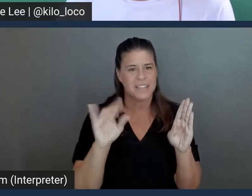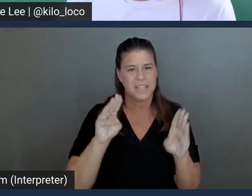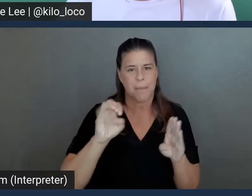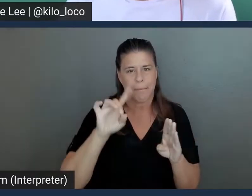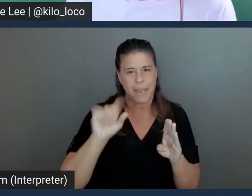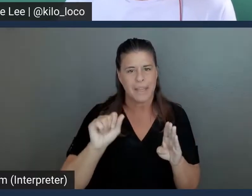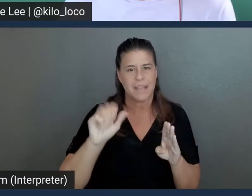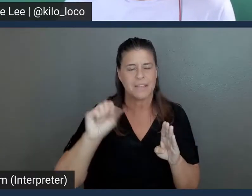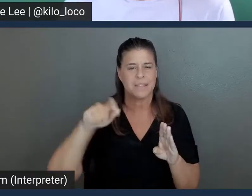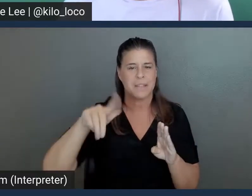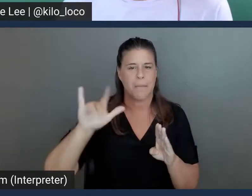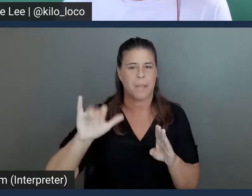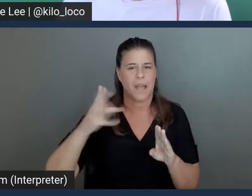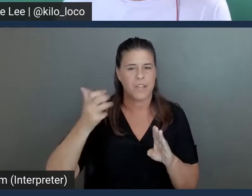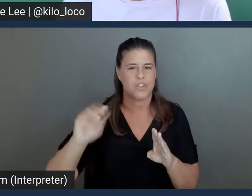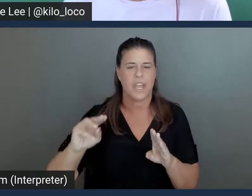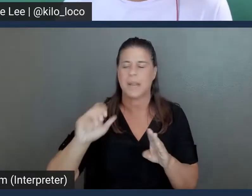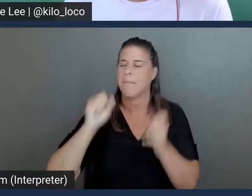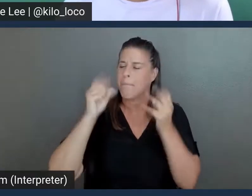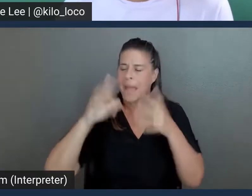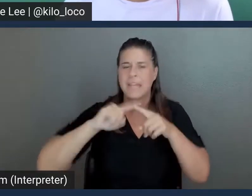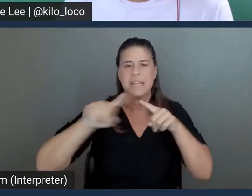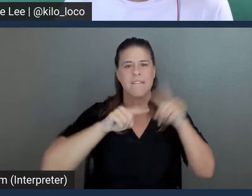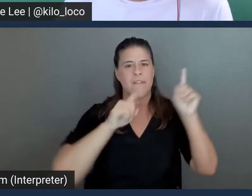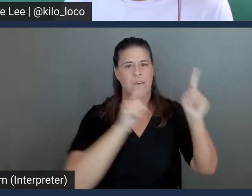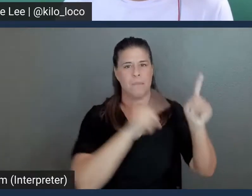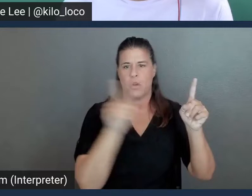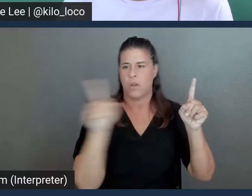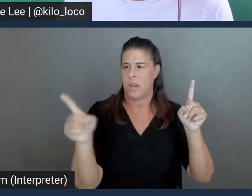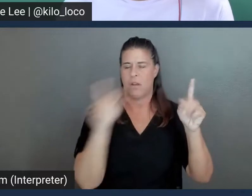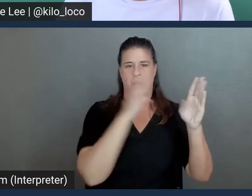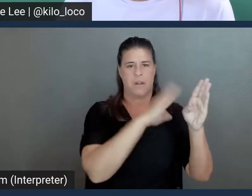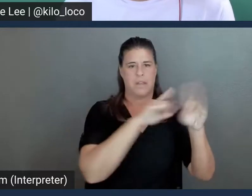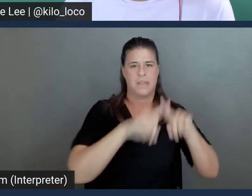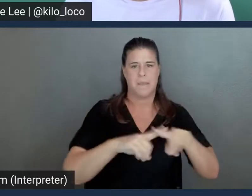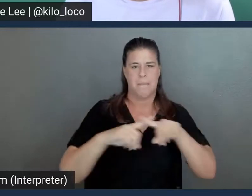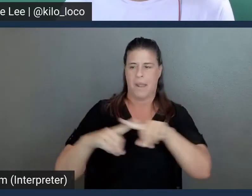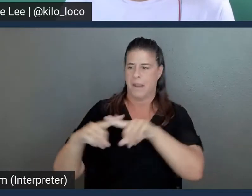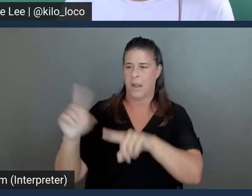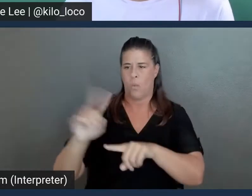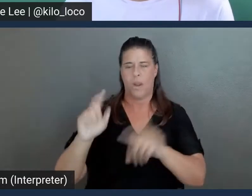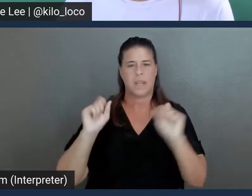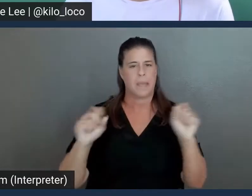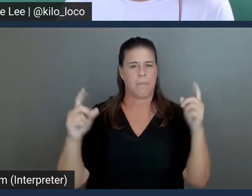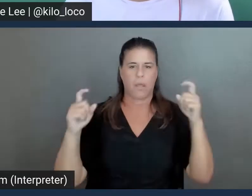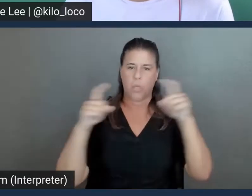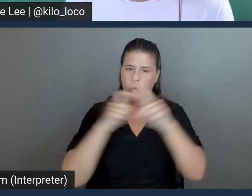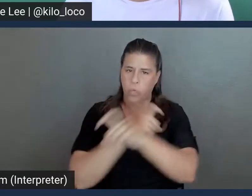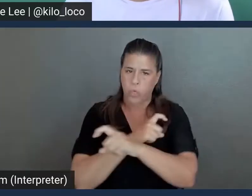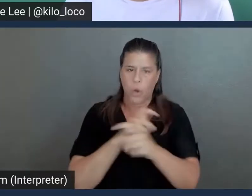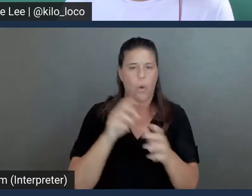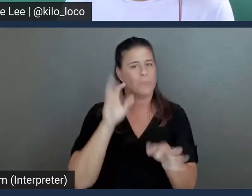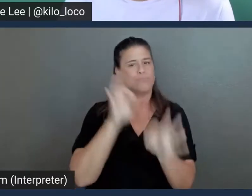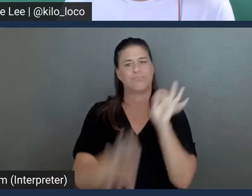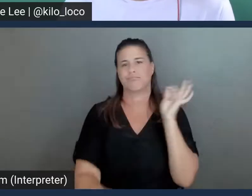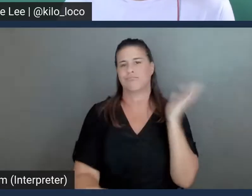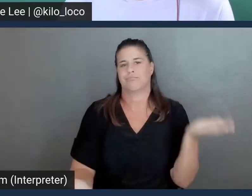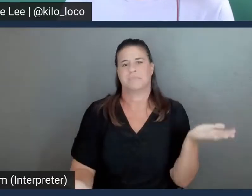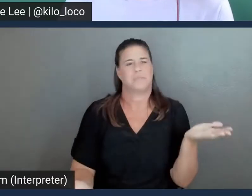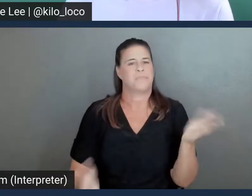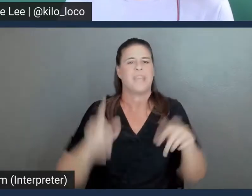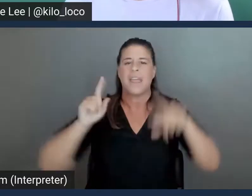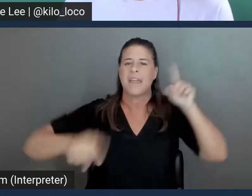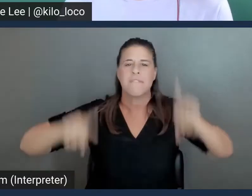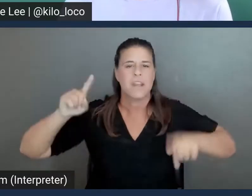chain is kind of many different steps, and depending on the organization, these can be very complicated or very simple. Like it Right. varies